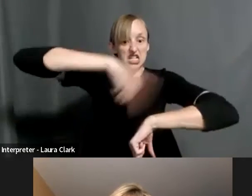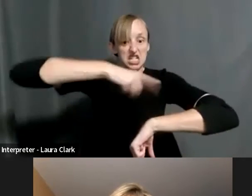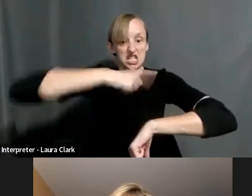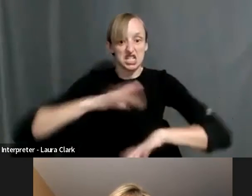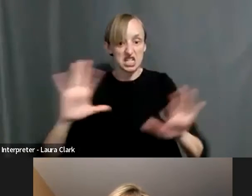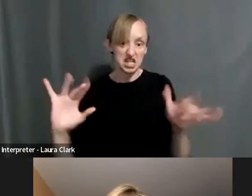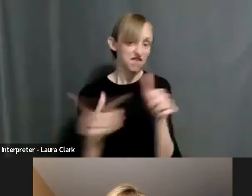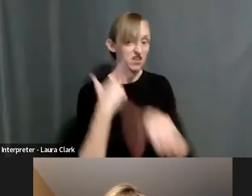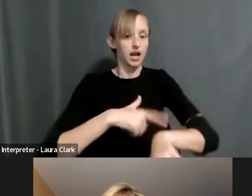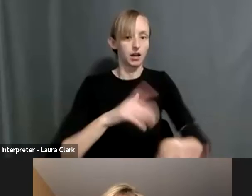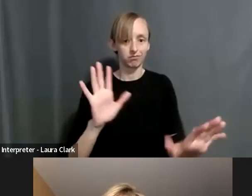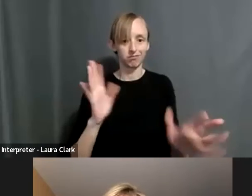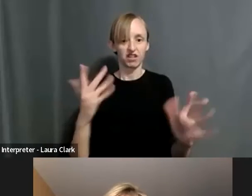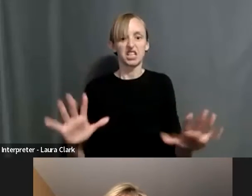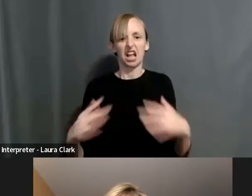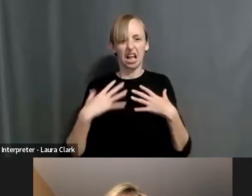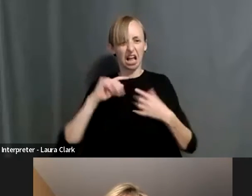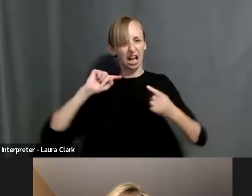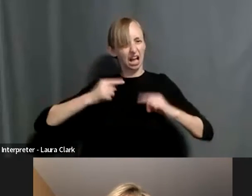there. But